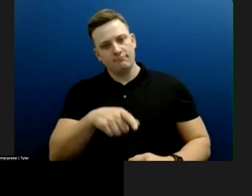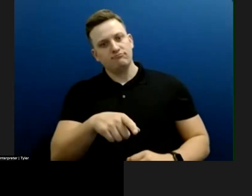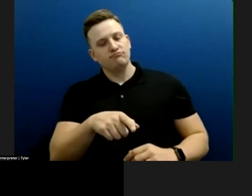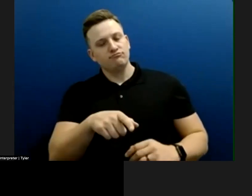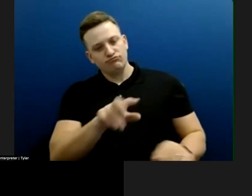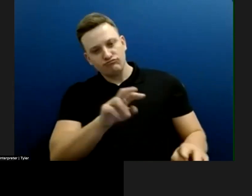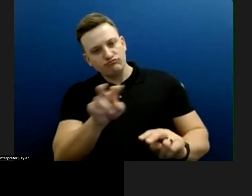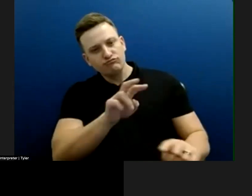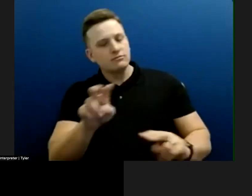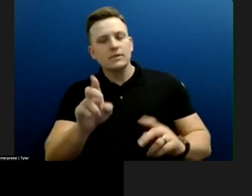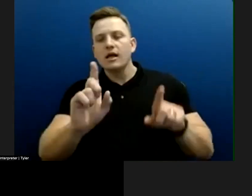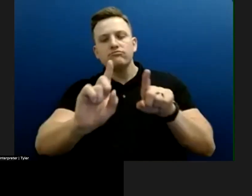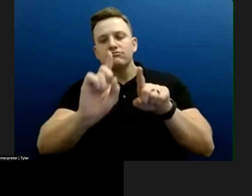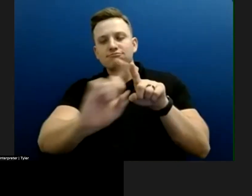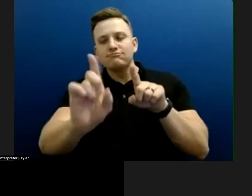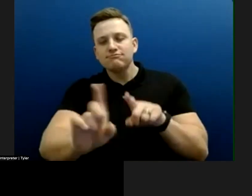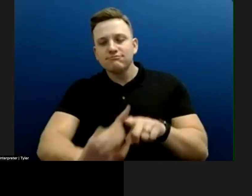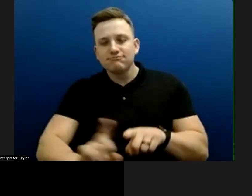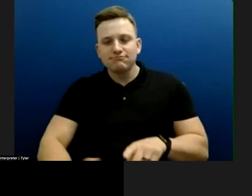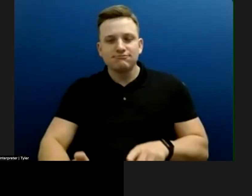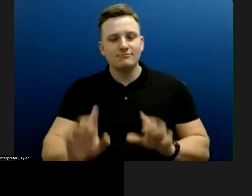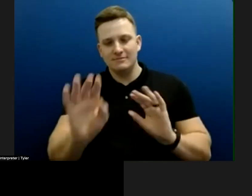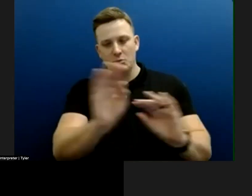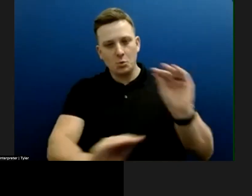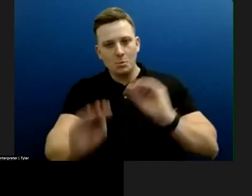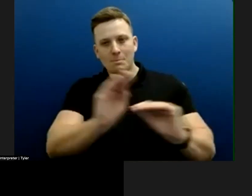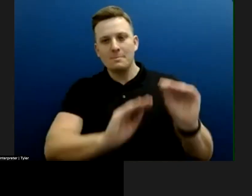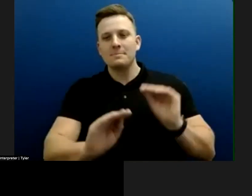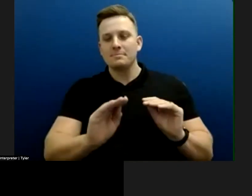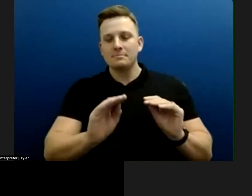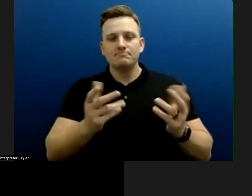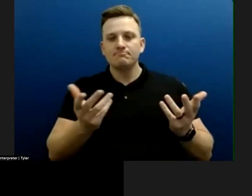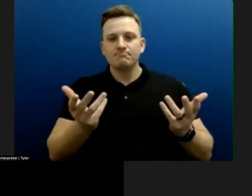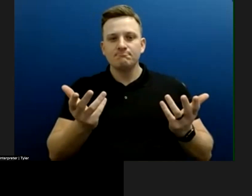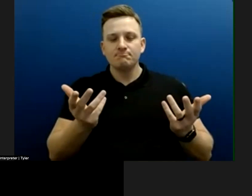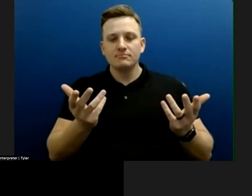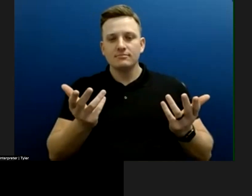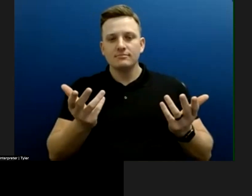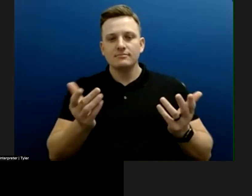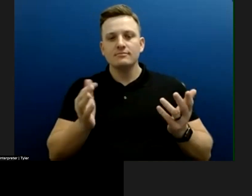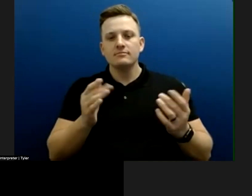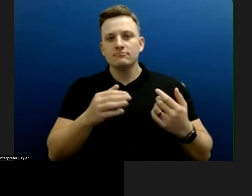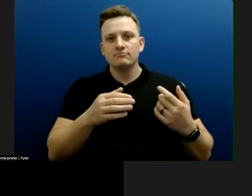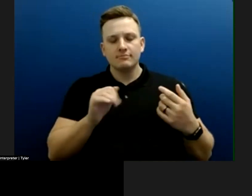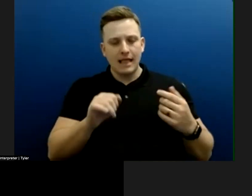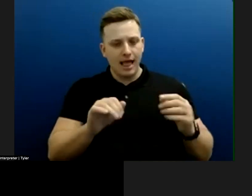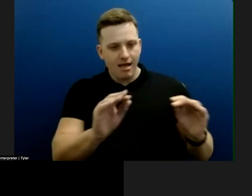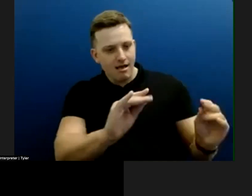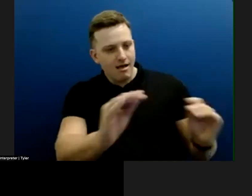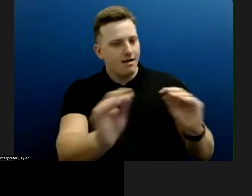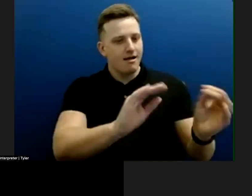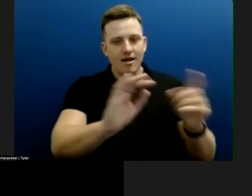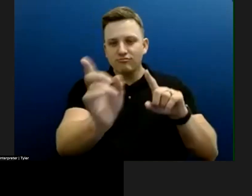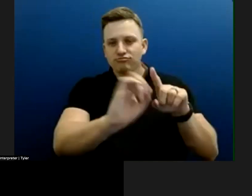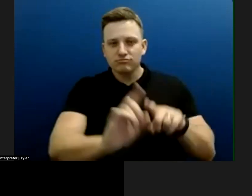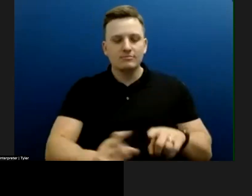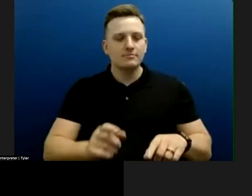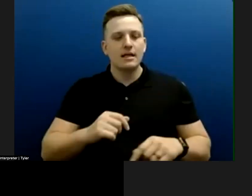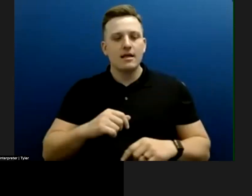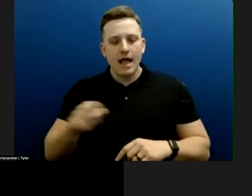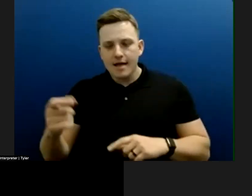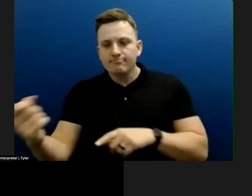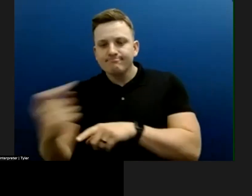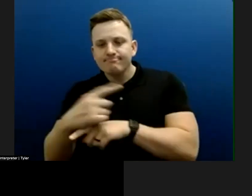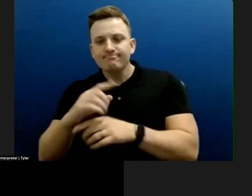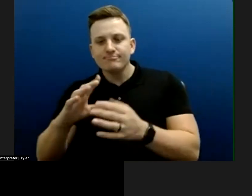of different movements are different happening that are happening there. And I'm just aware another comment has come in.